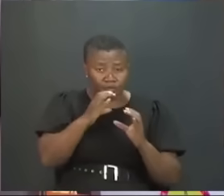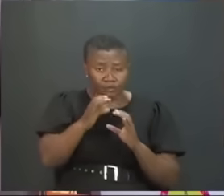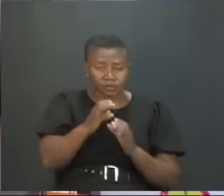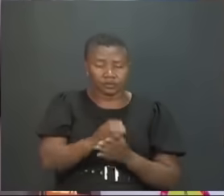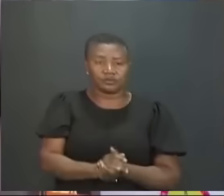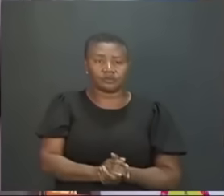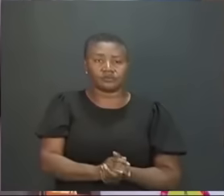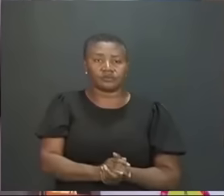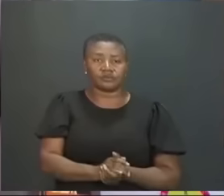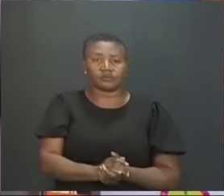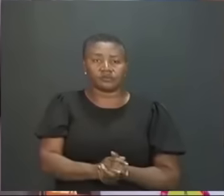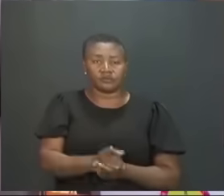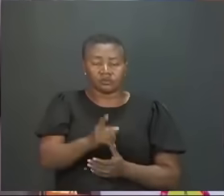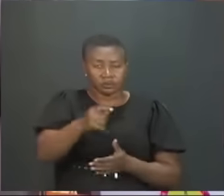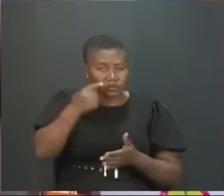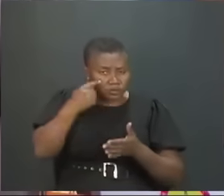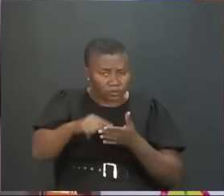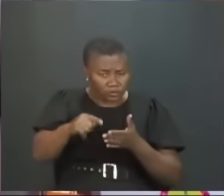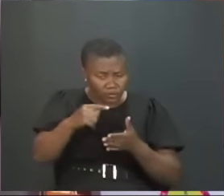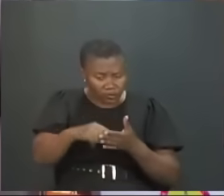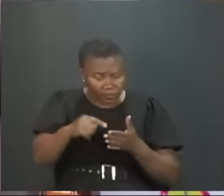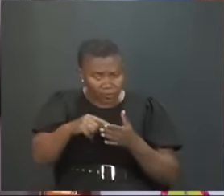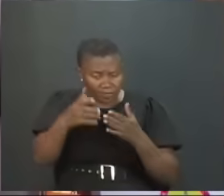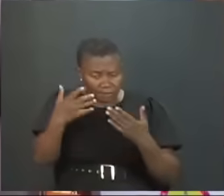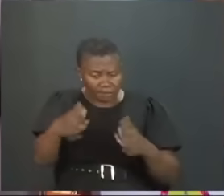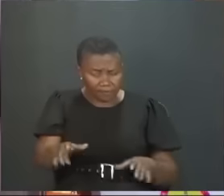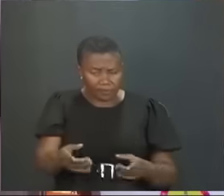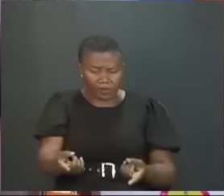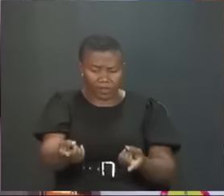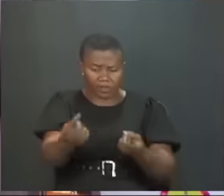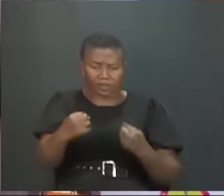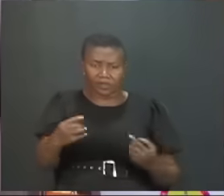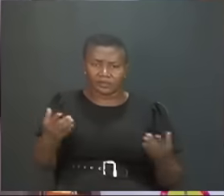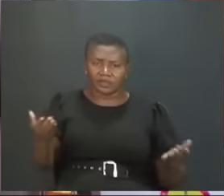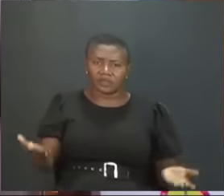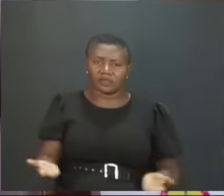through and came to this house and